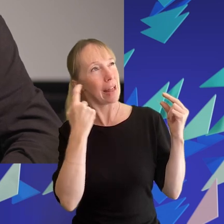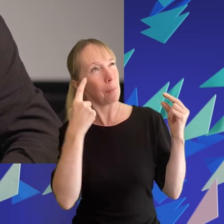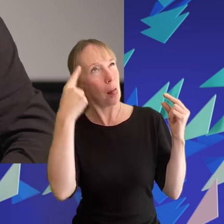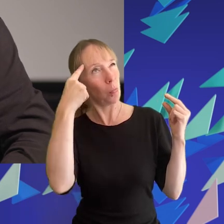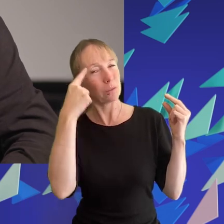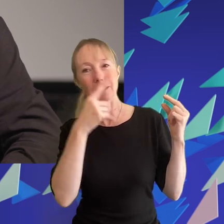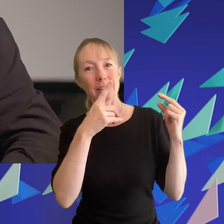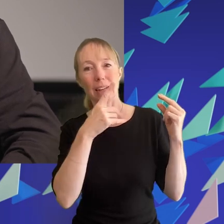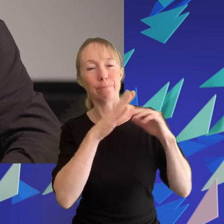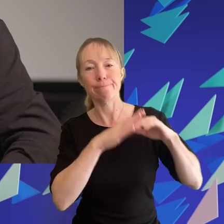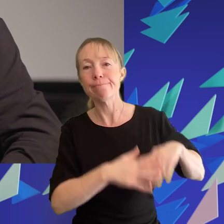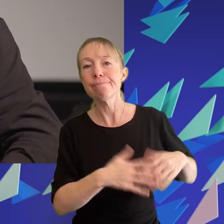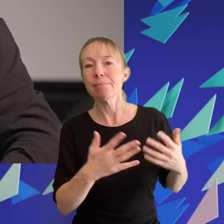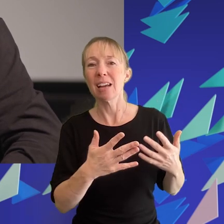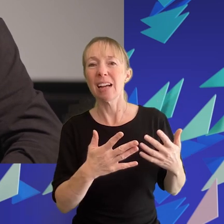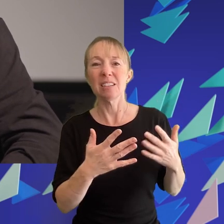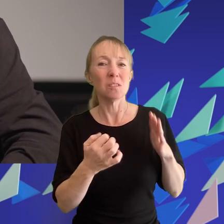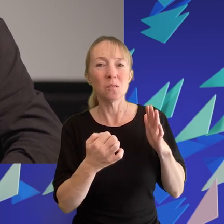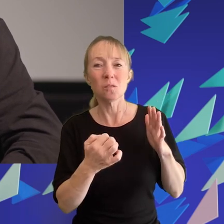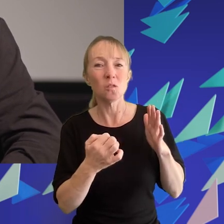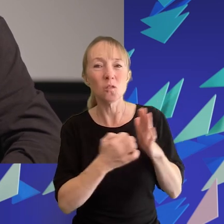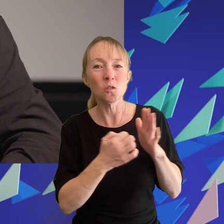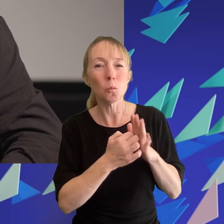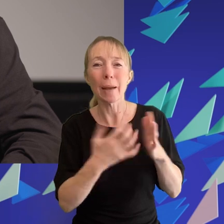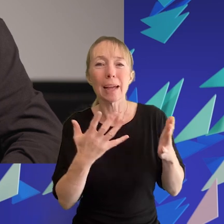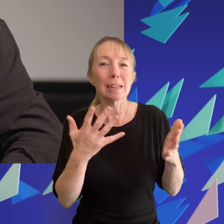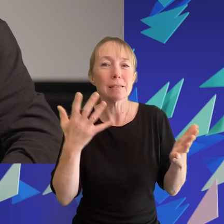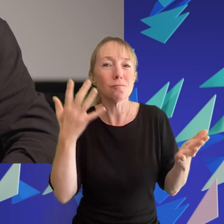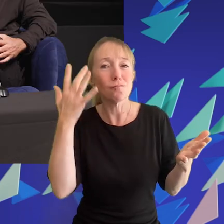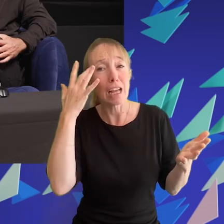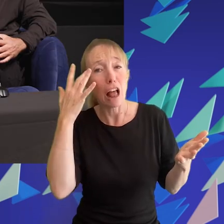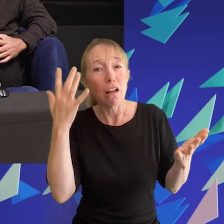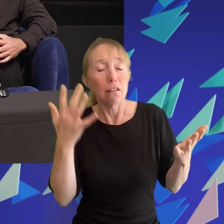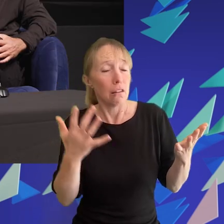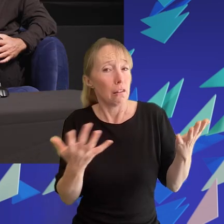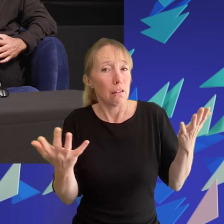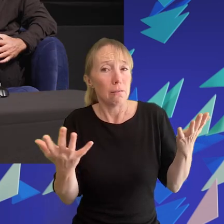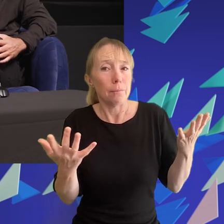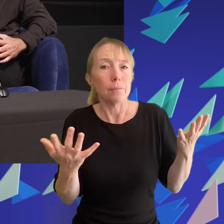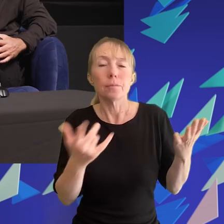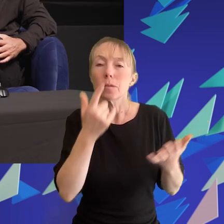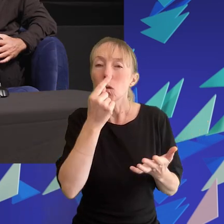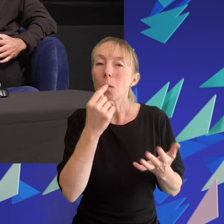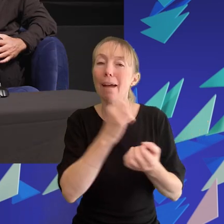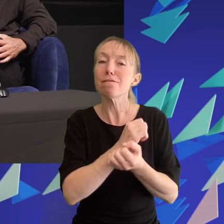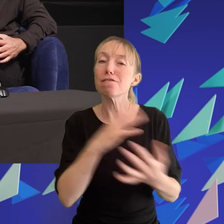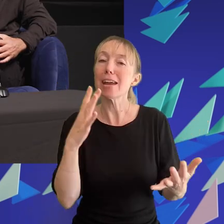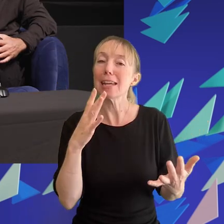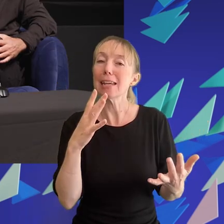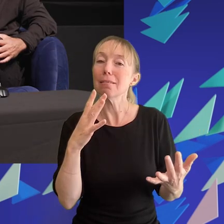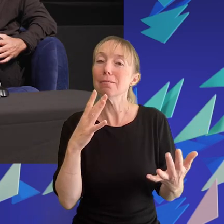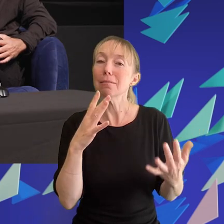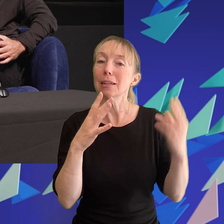impermanent they are and how absurd and ridiculous, in a way you can liberate yourself a